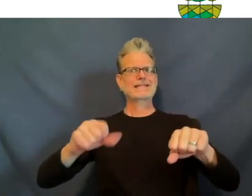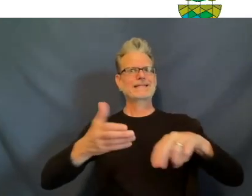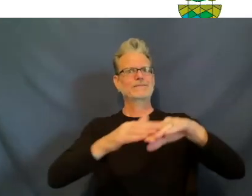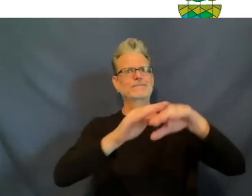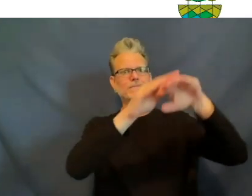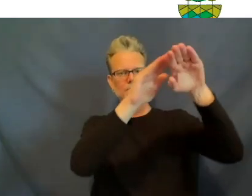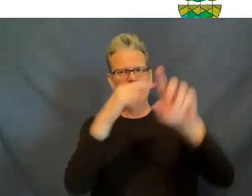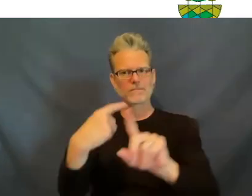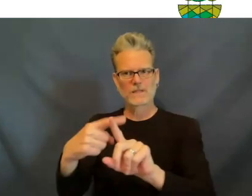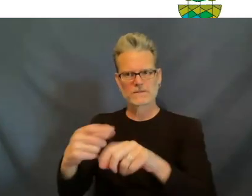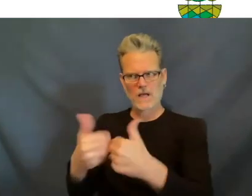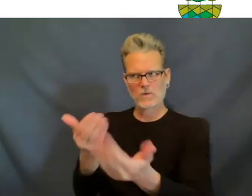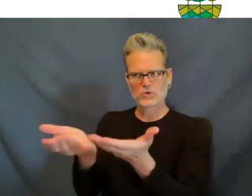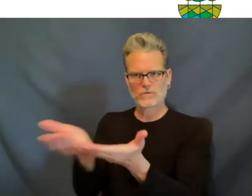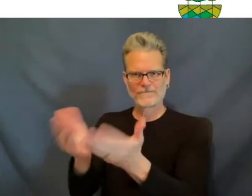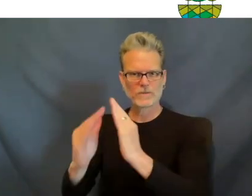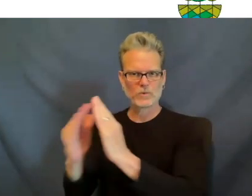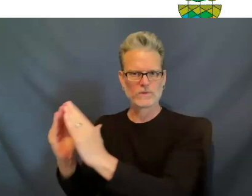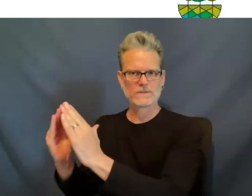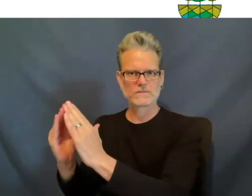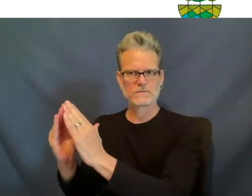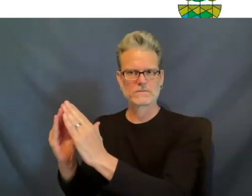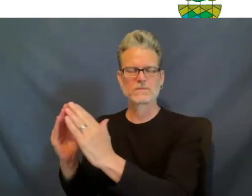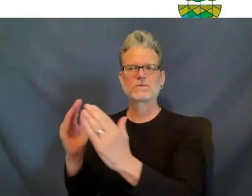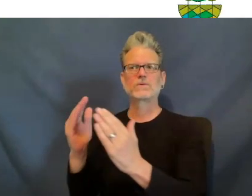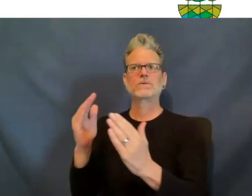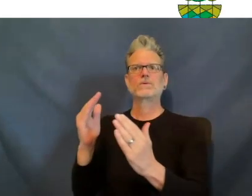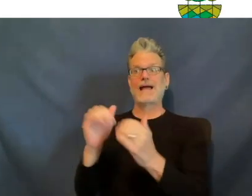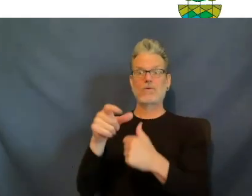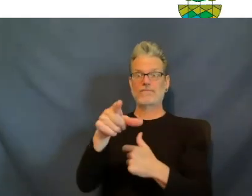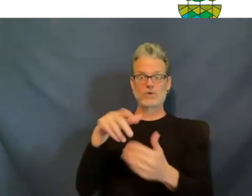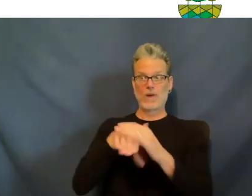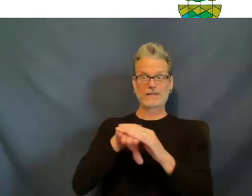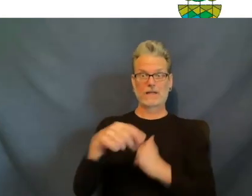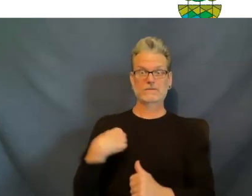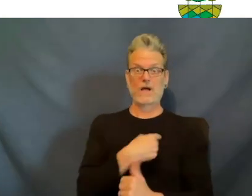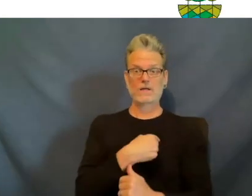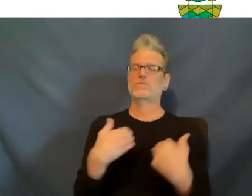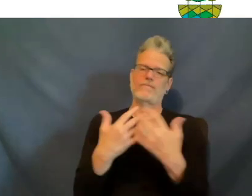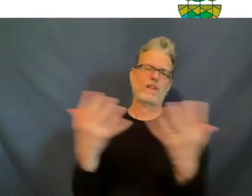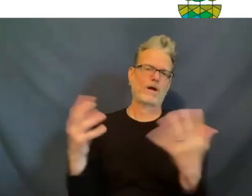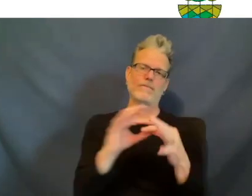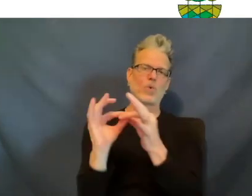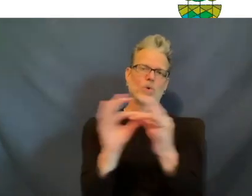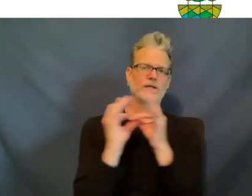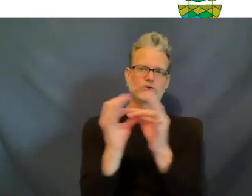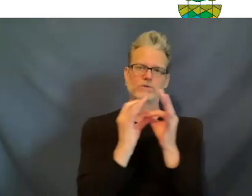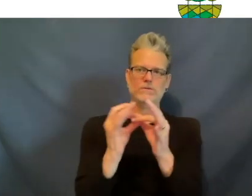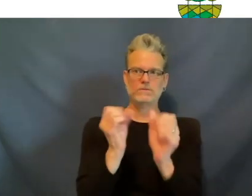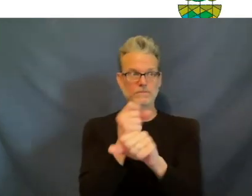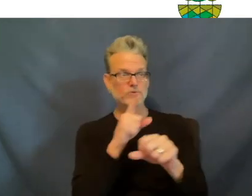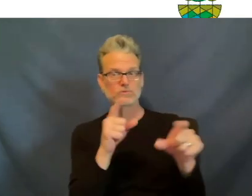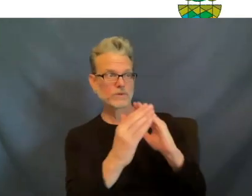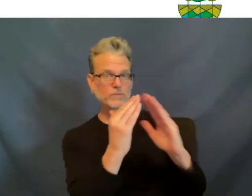communities. So kind of however you access us, we are doing a lot of coordination on the back end to make sure communities find the